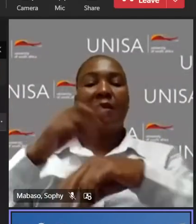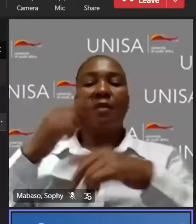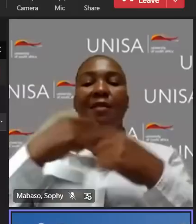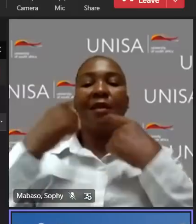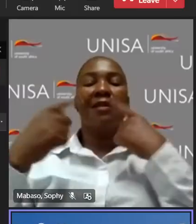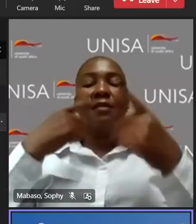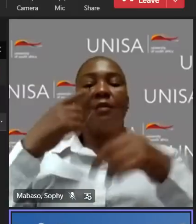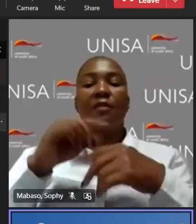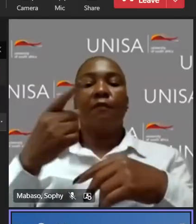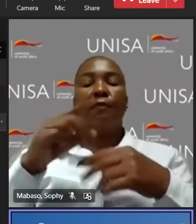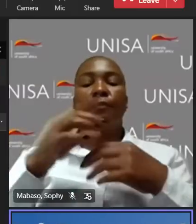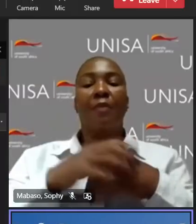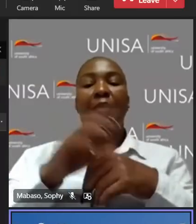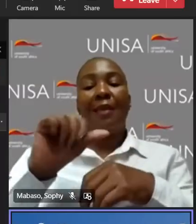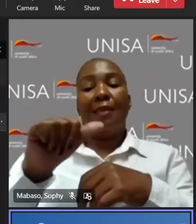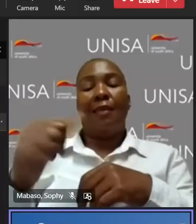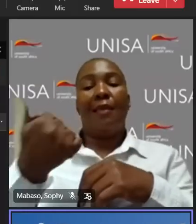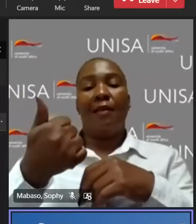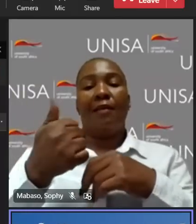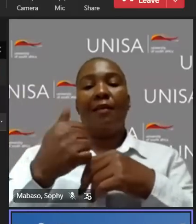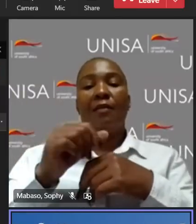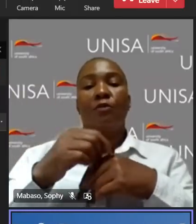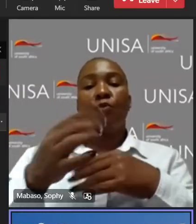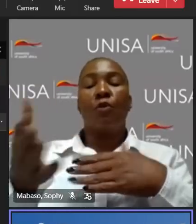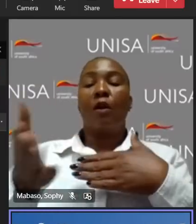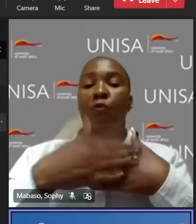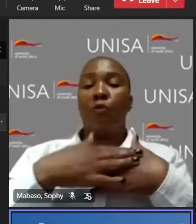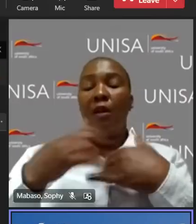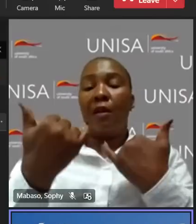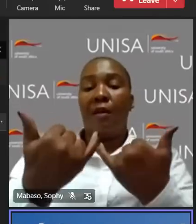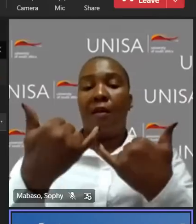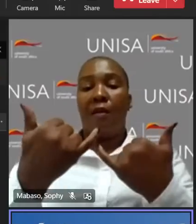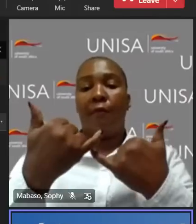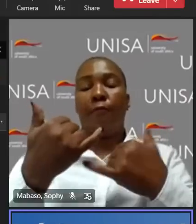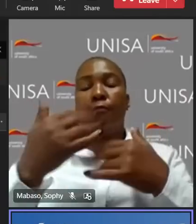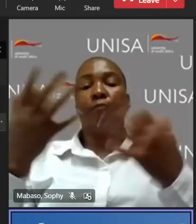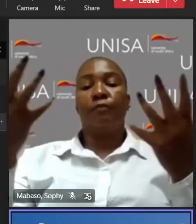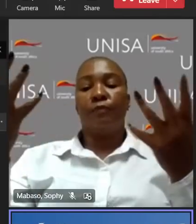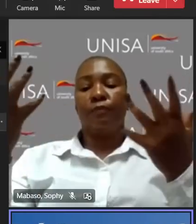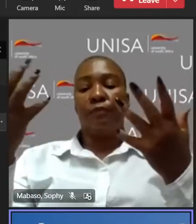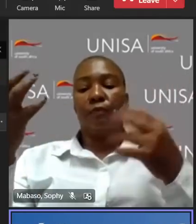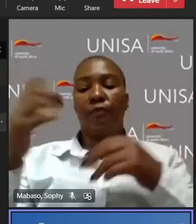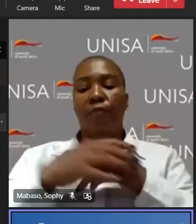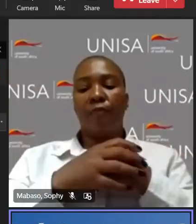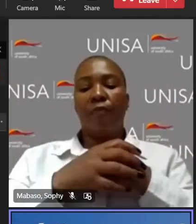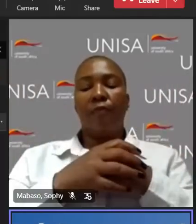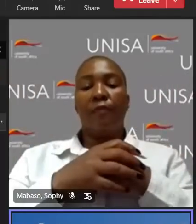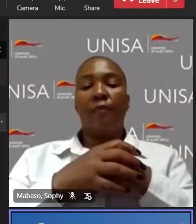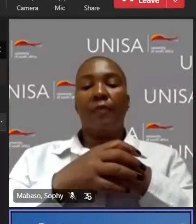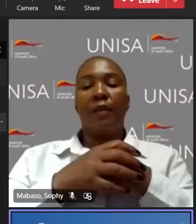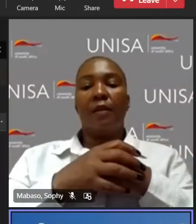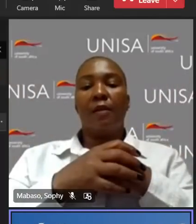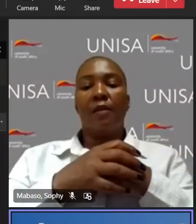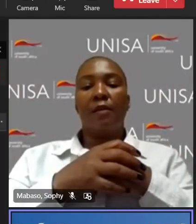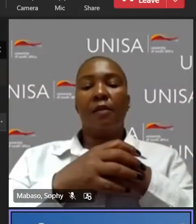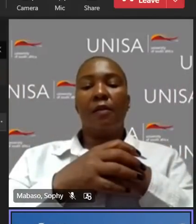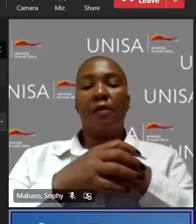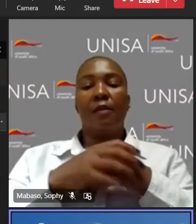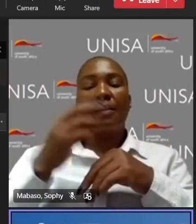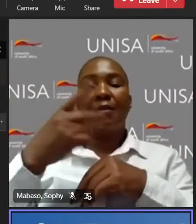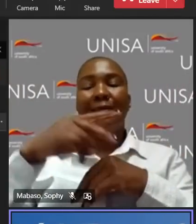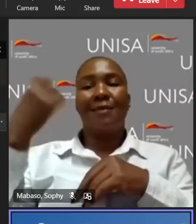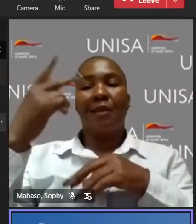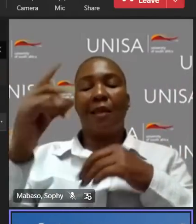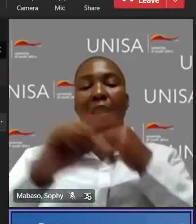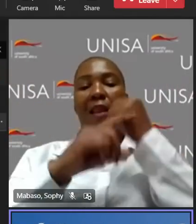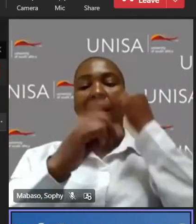next item, as we are closing the event, this is the second